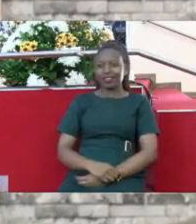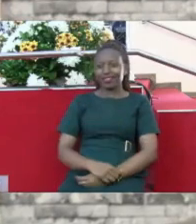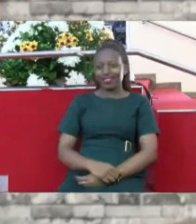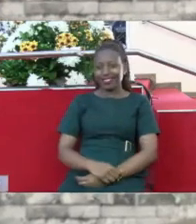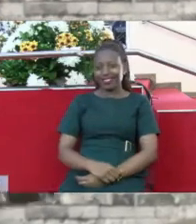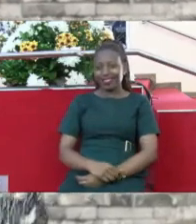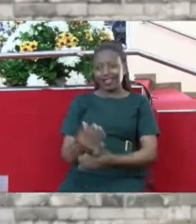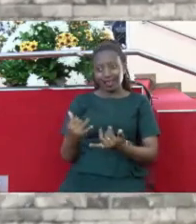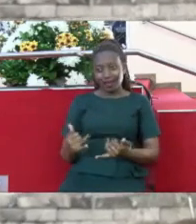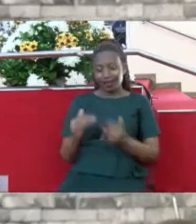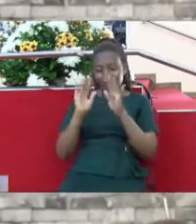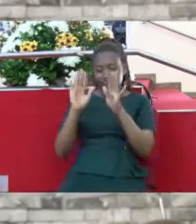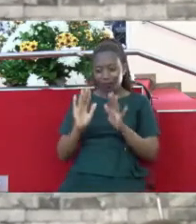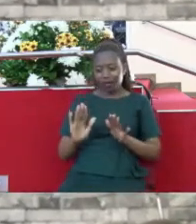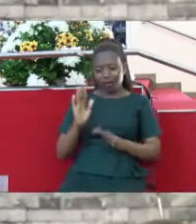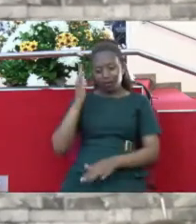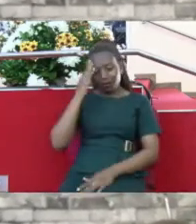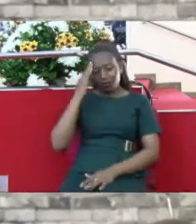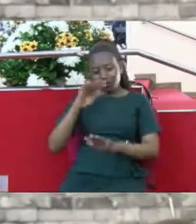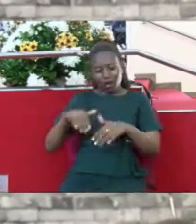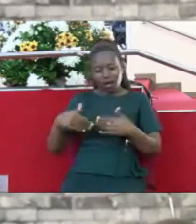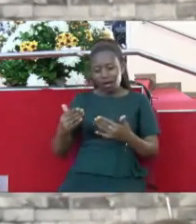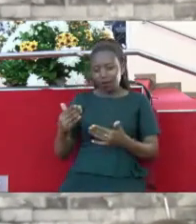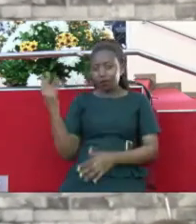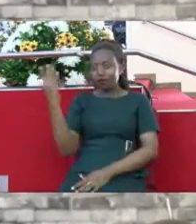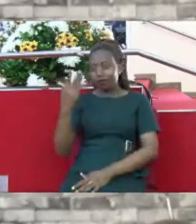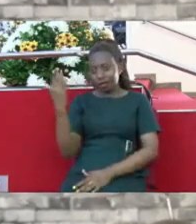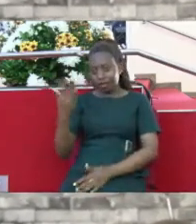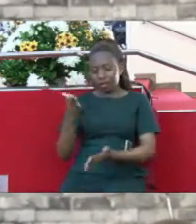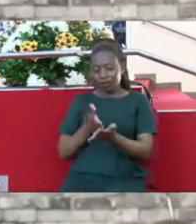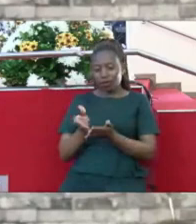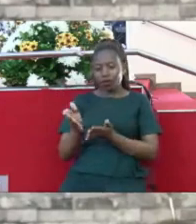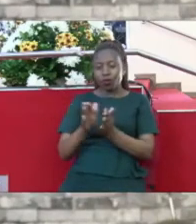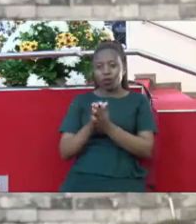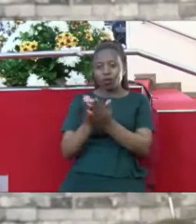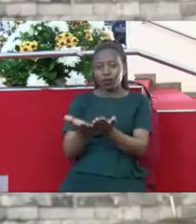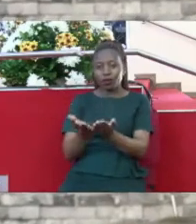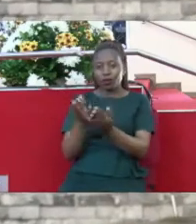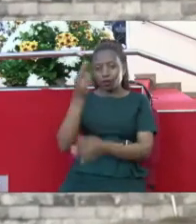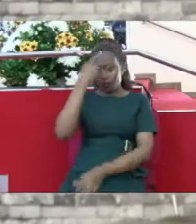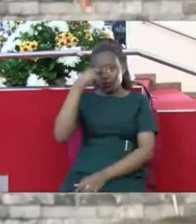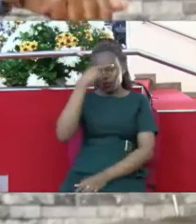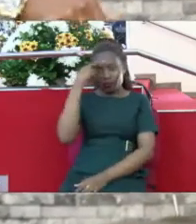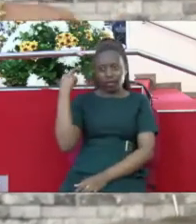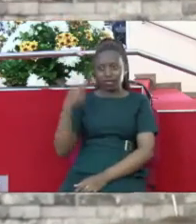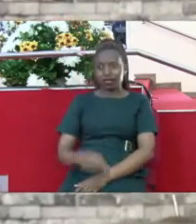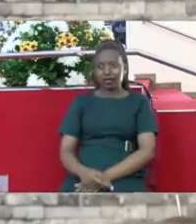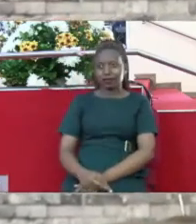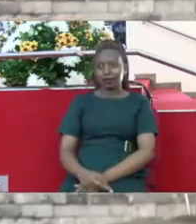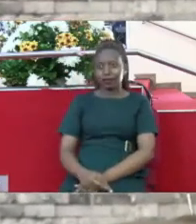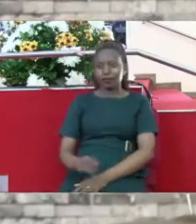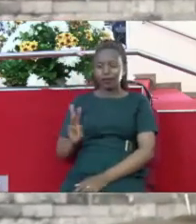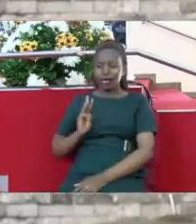can witness using the book of Romans. Tunaangalia vile tunaweza kushuhudia kupitia kitabu cha Warumi. And we are also witnesses of the same, what God has